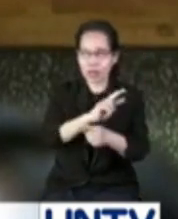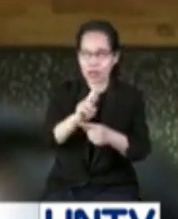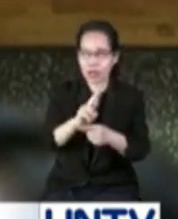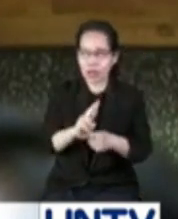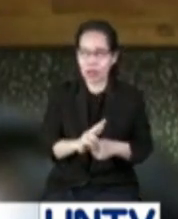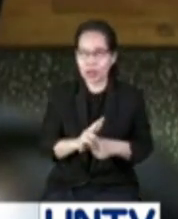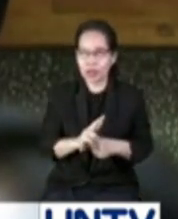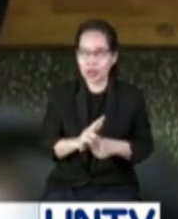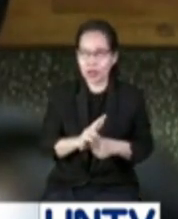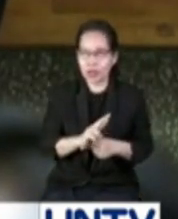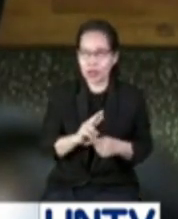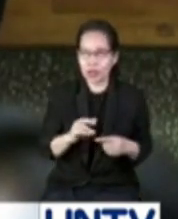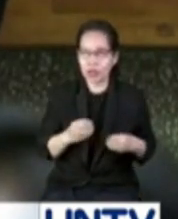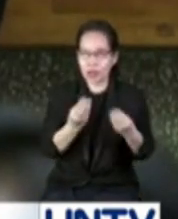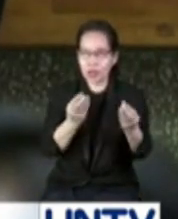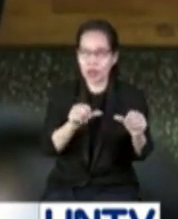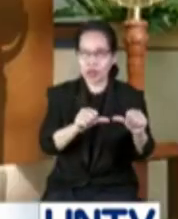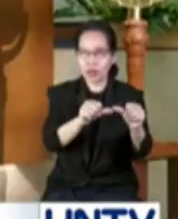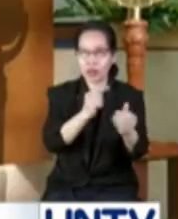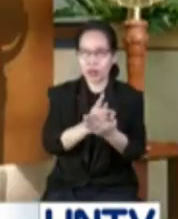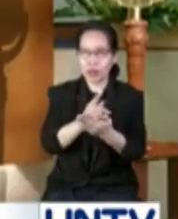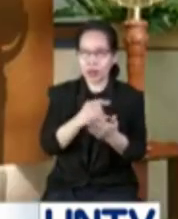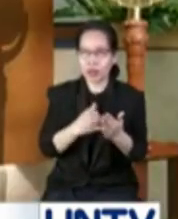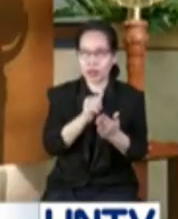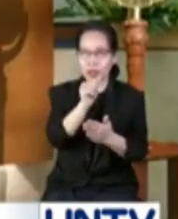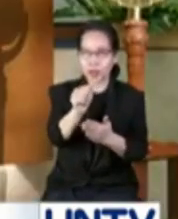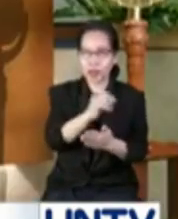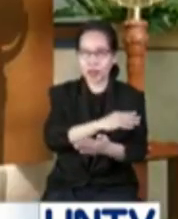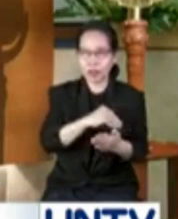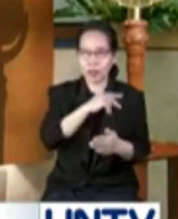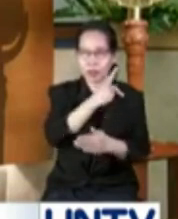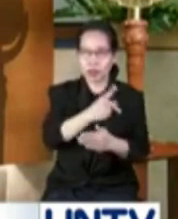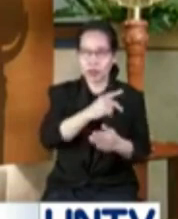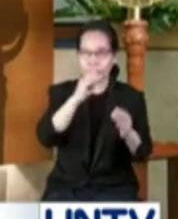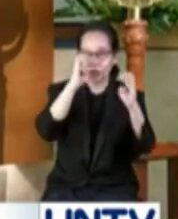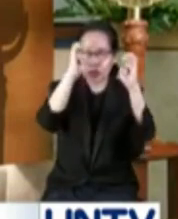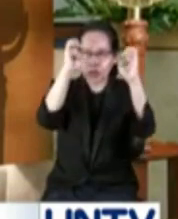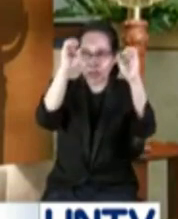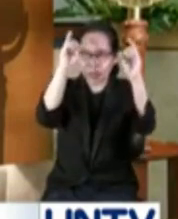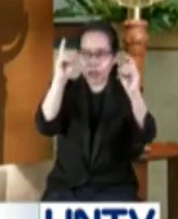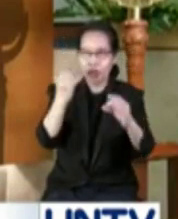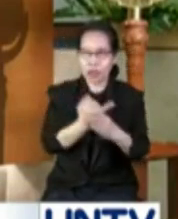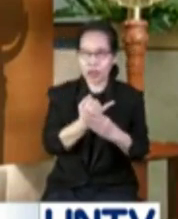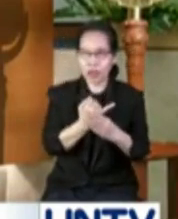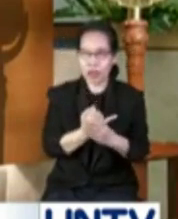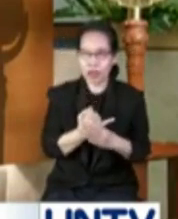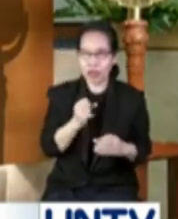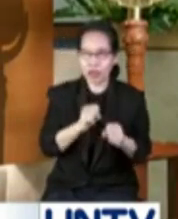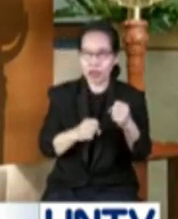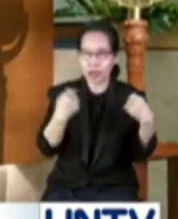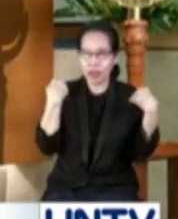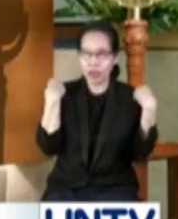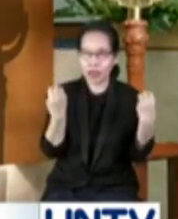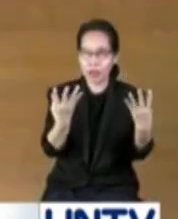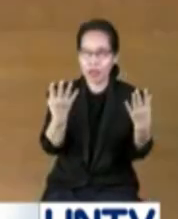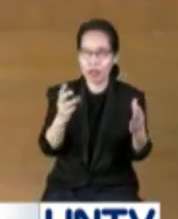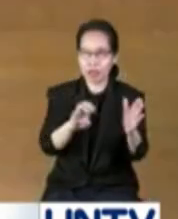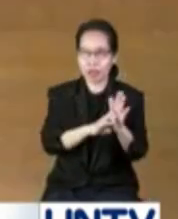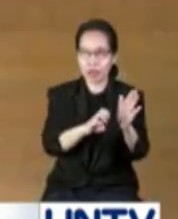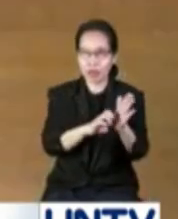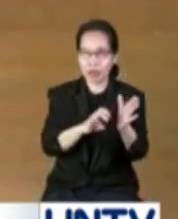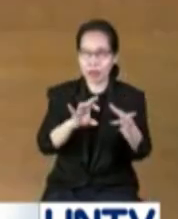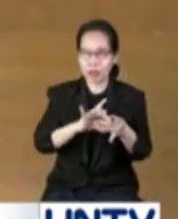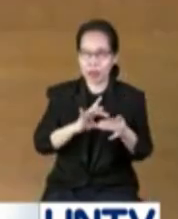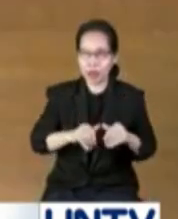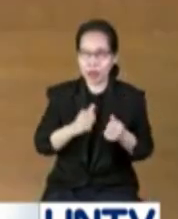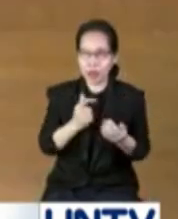TVET continues to prove itself to be an empowering educational intervention. There are many examples of how its graduates have gone